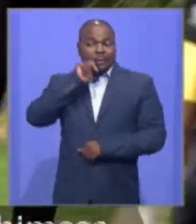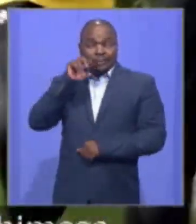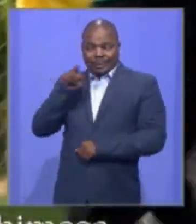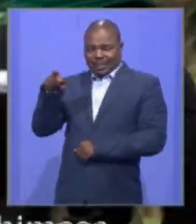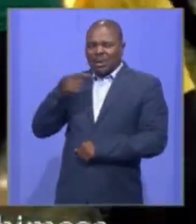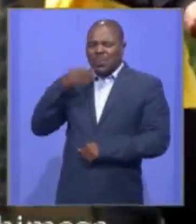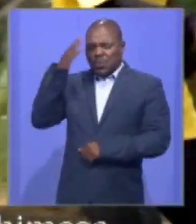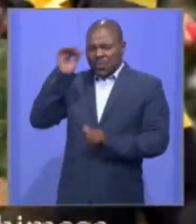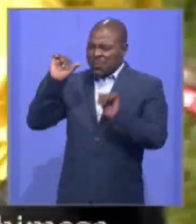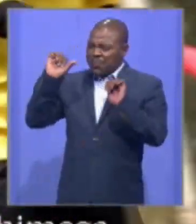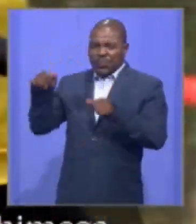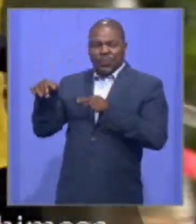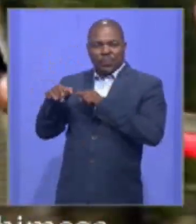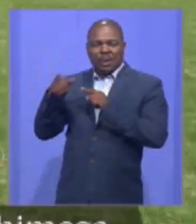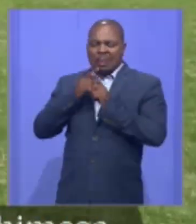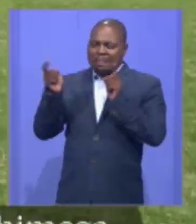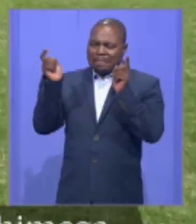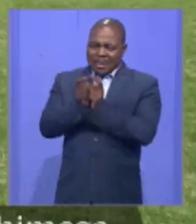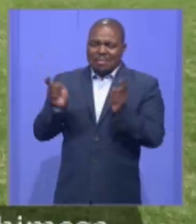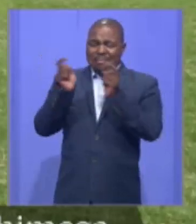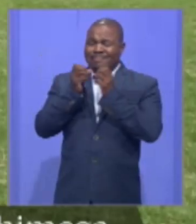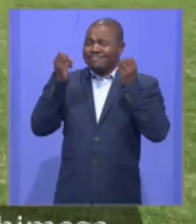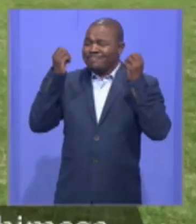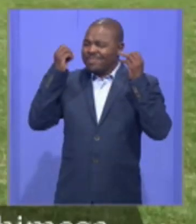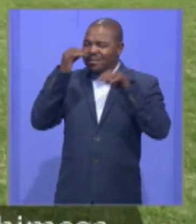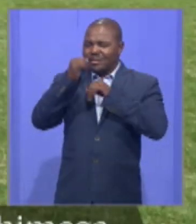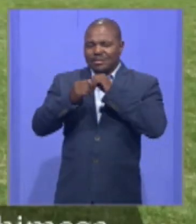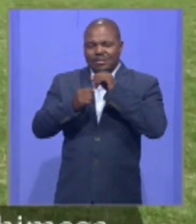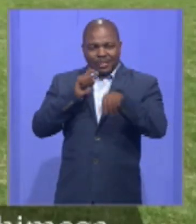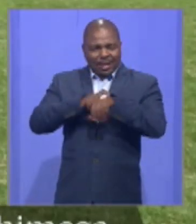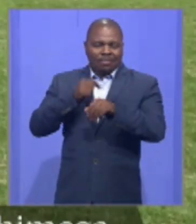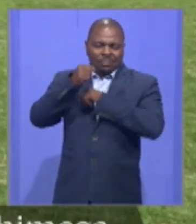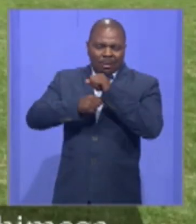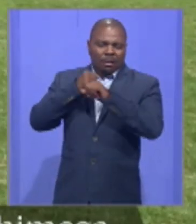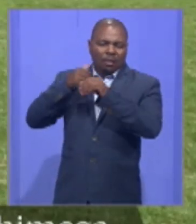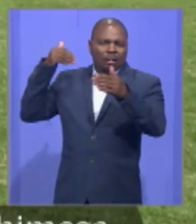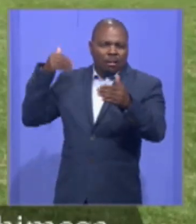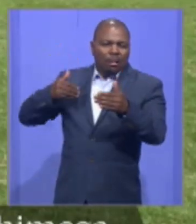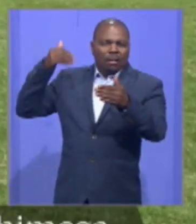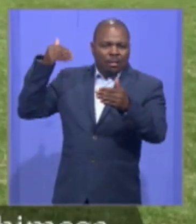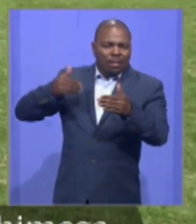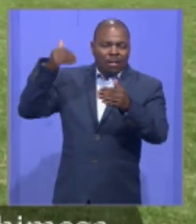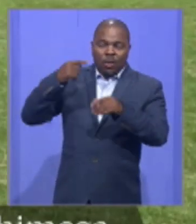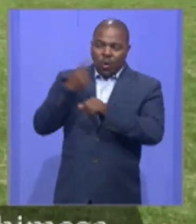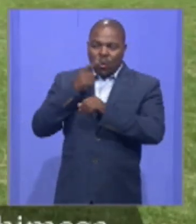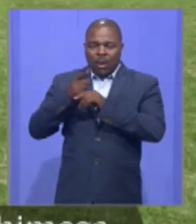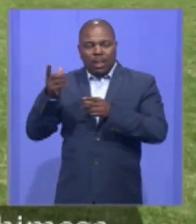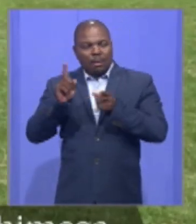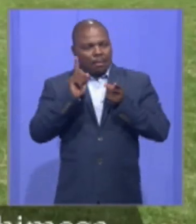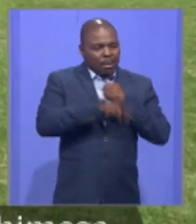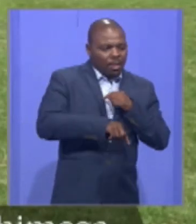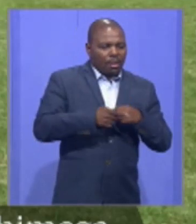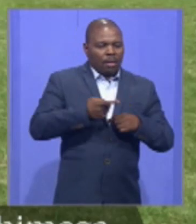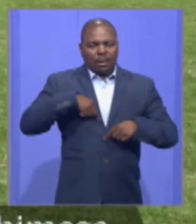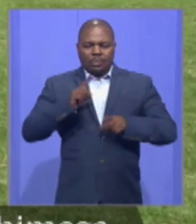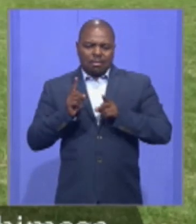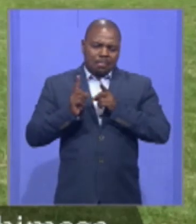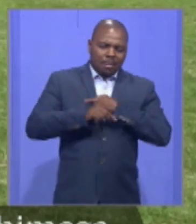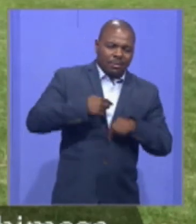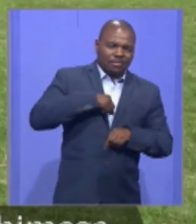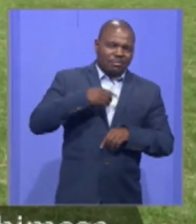well. We've played each other so many times over the years, and I think they've always had an upper hand on us